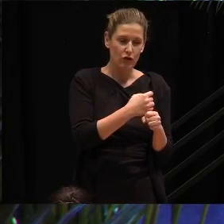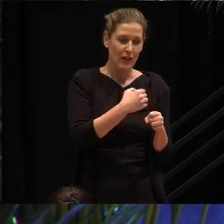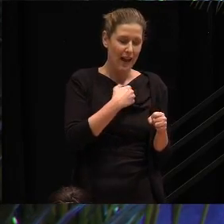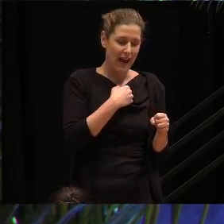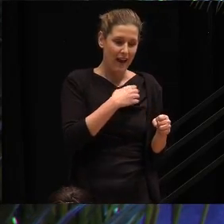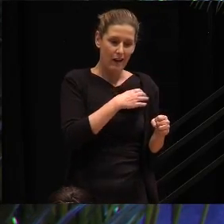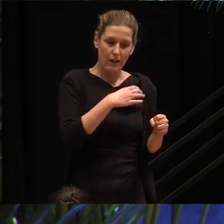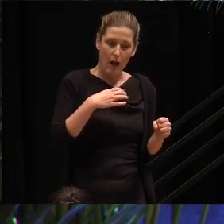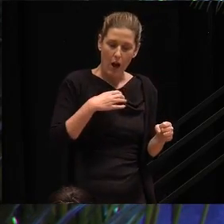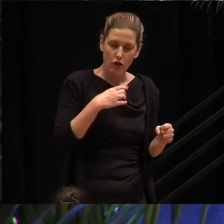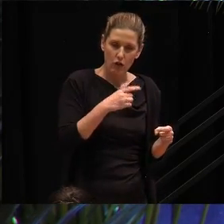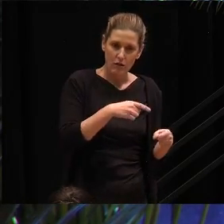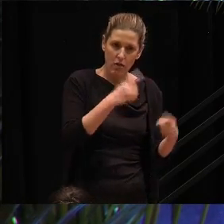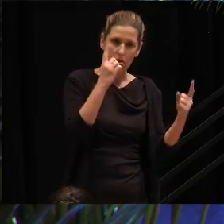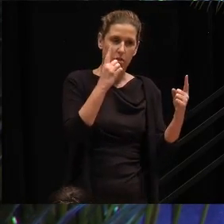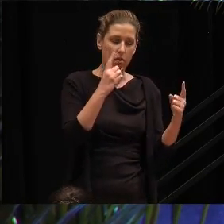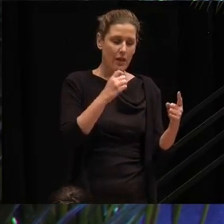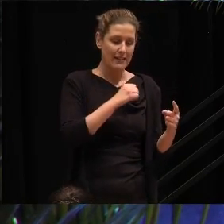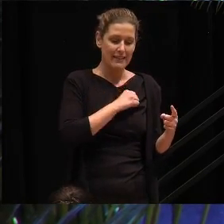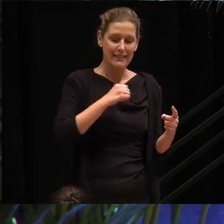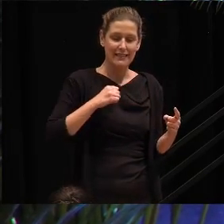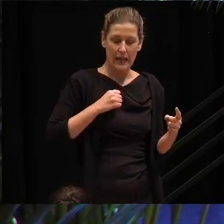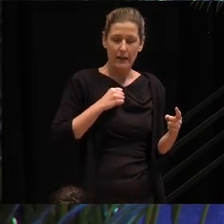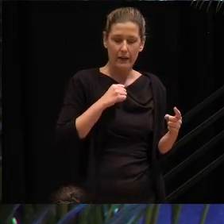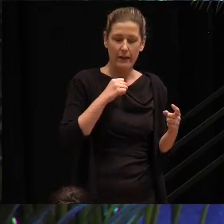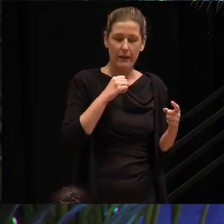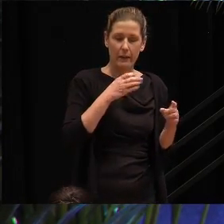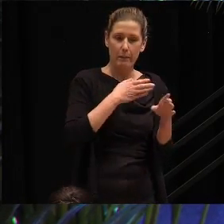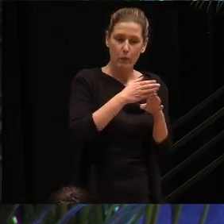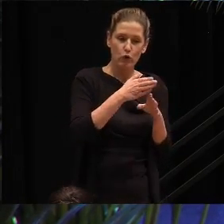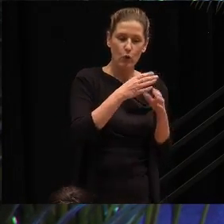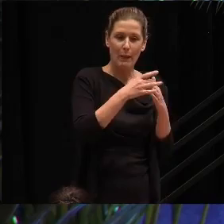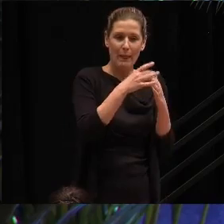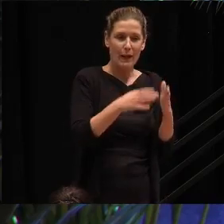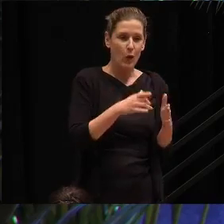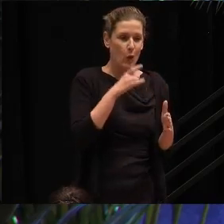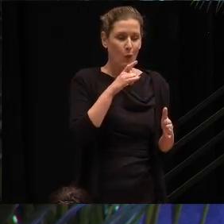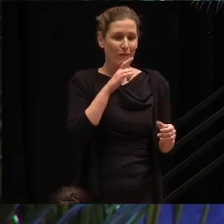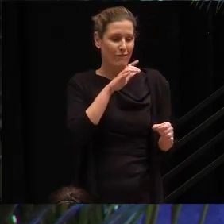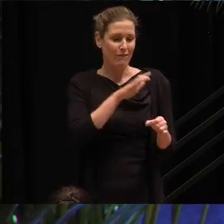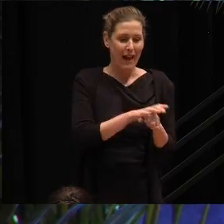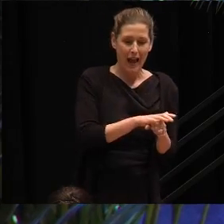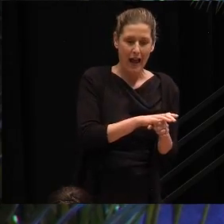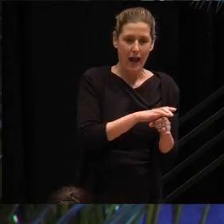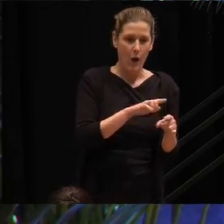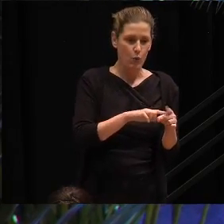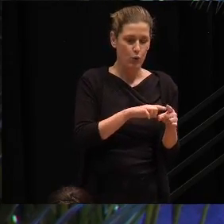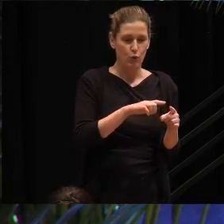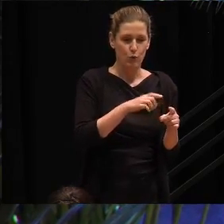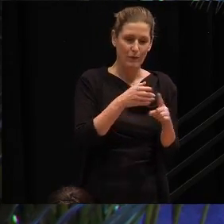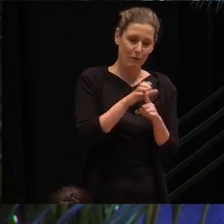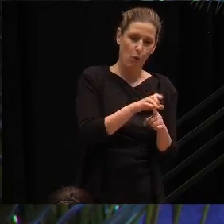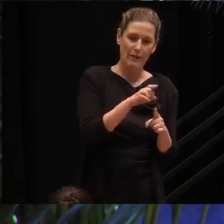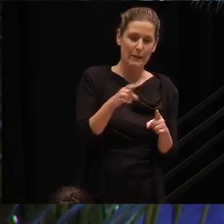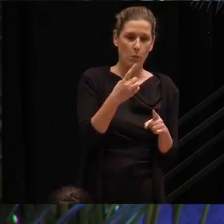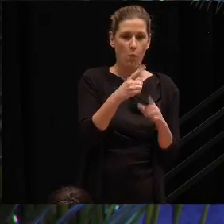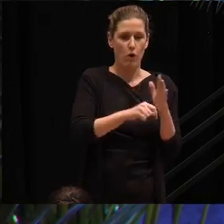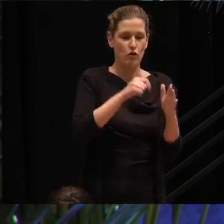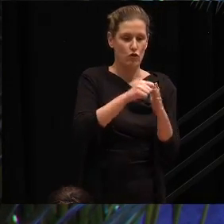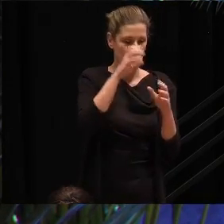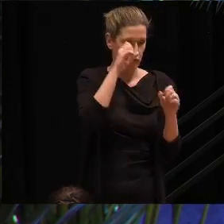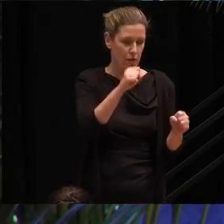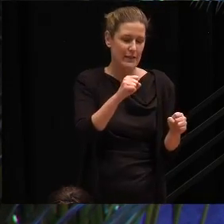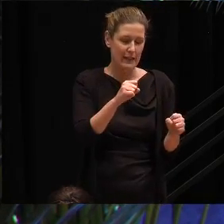Congress, a Senate Majority Leader in Mitch McConnell who vowed not to make him a one-term president. Right? You